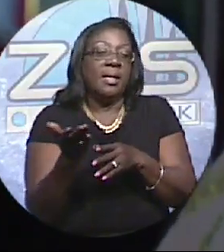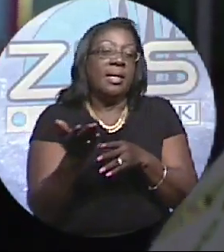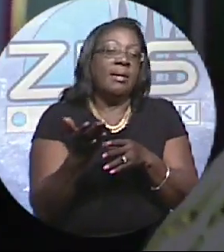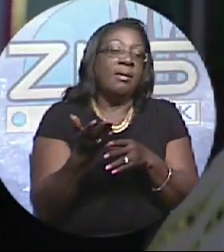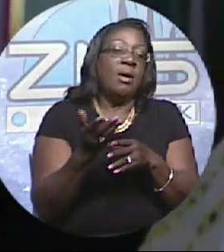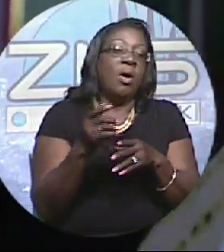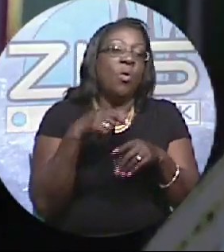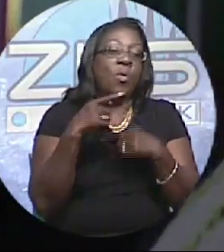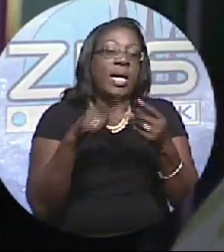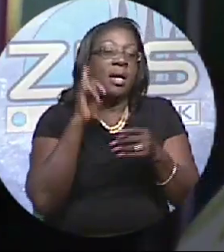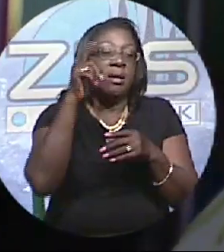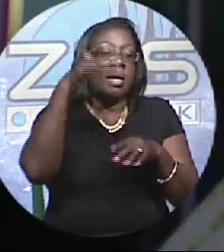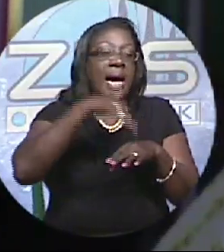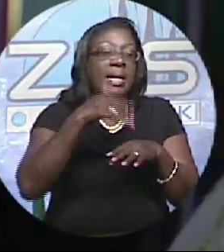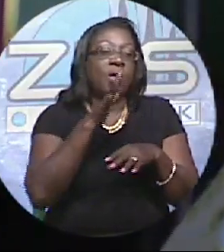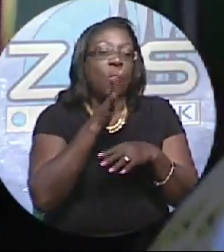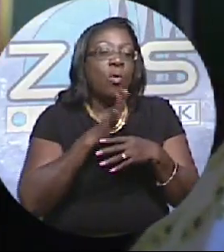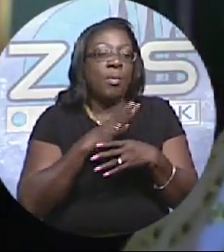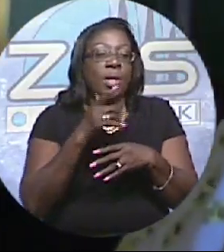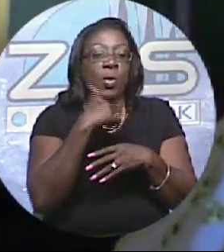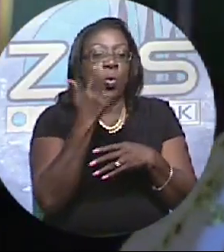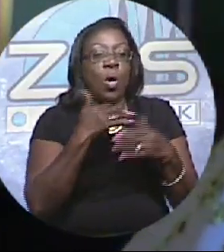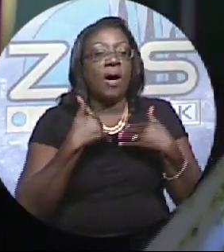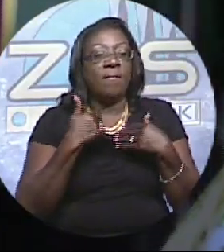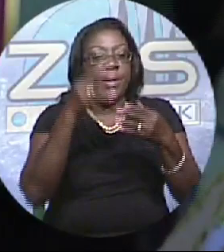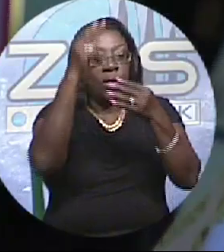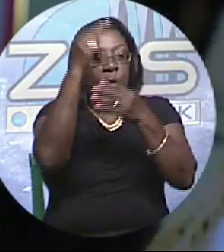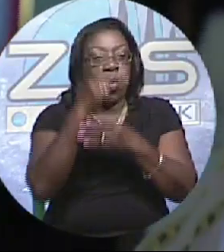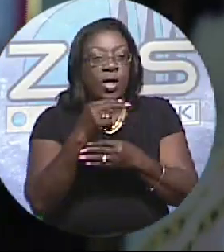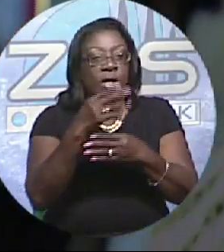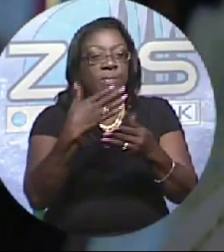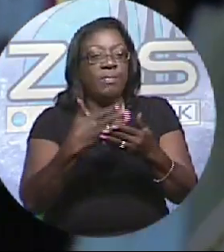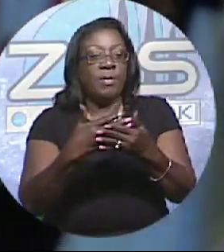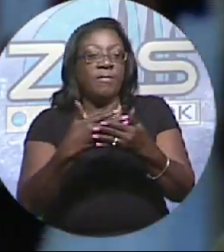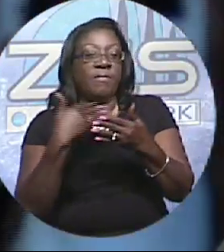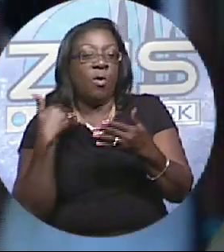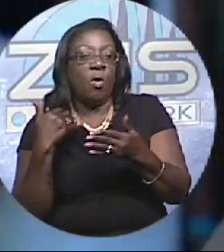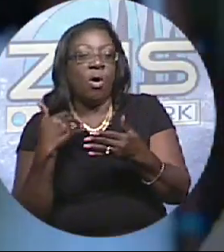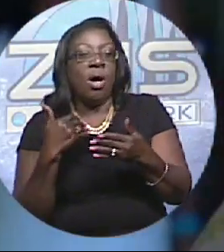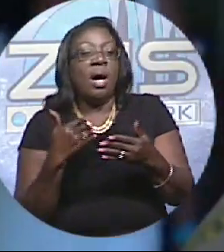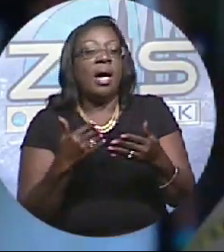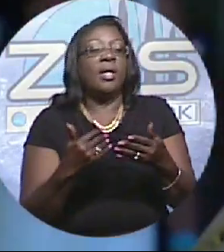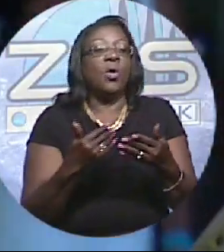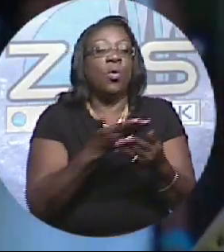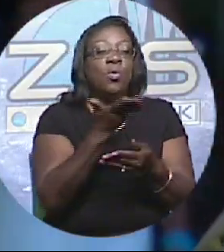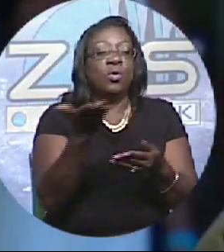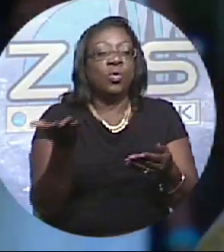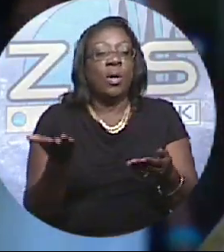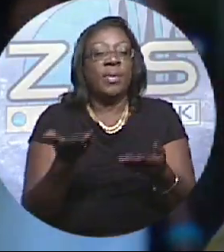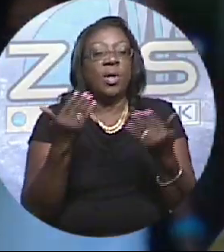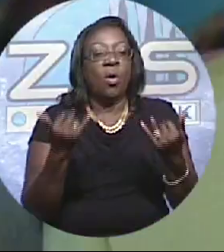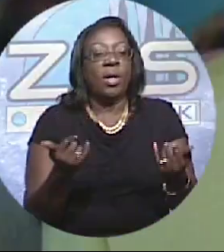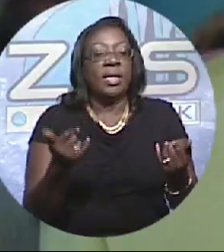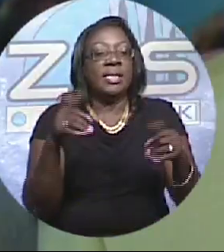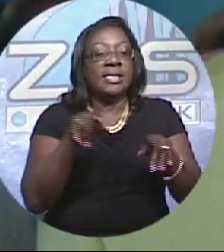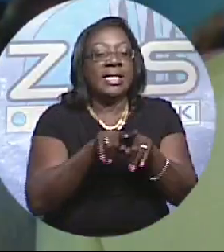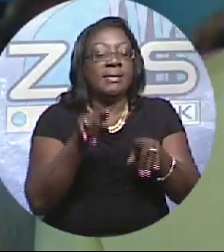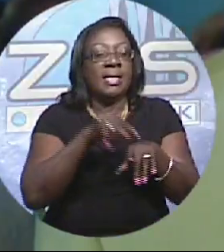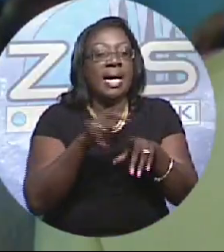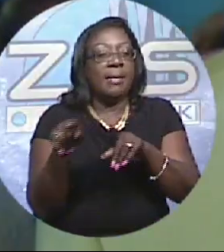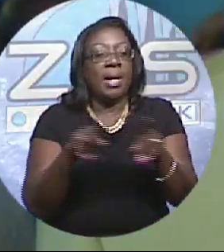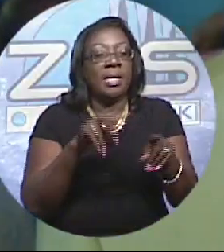because when I look at the women who have been honored before and the women who are being honored at the same time as I am.